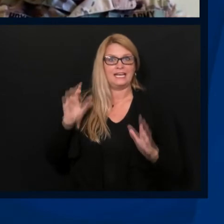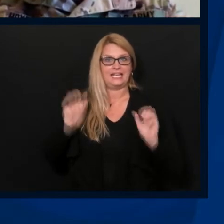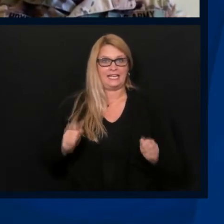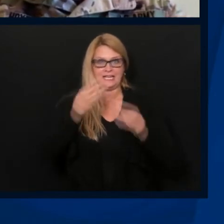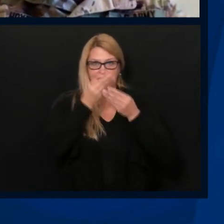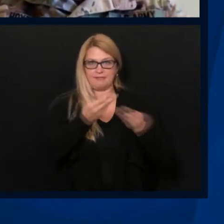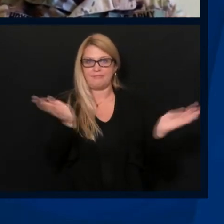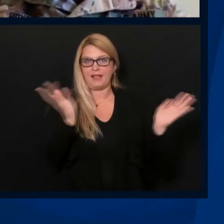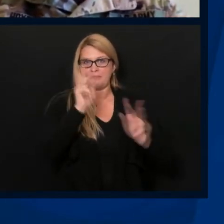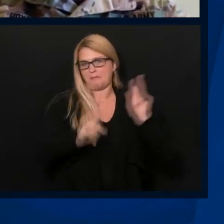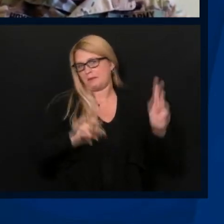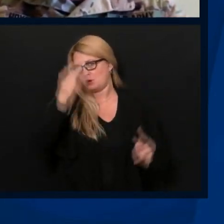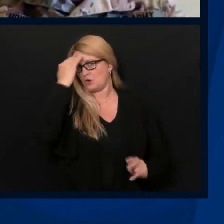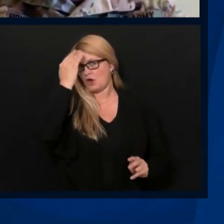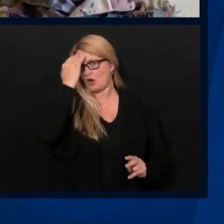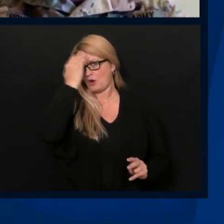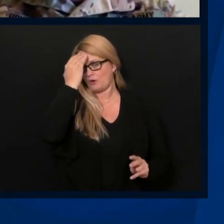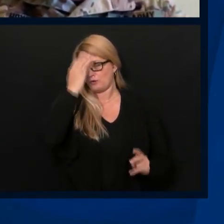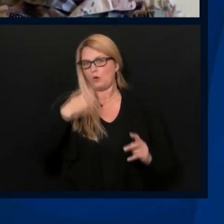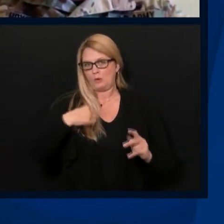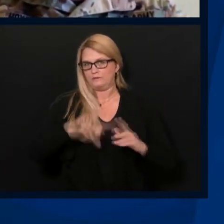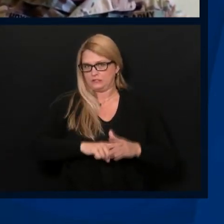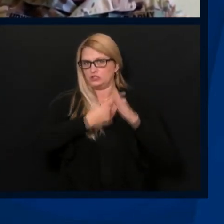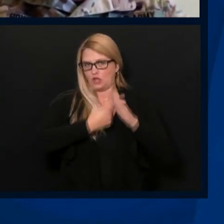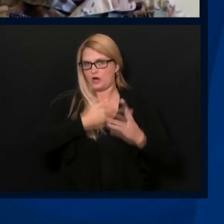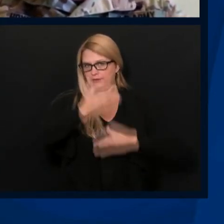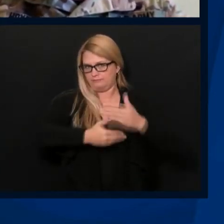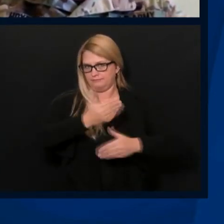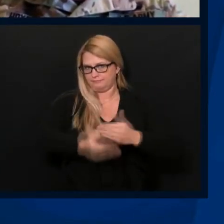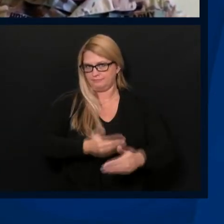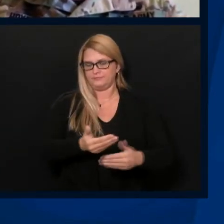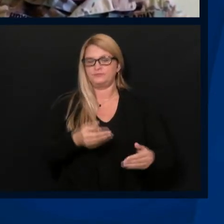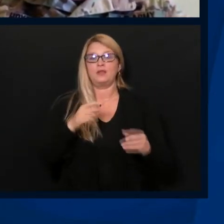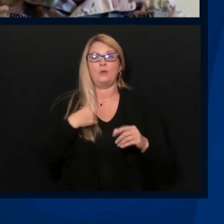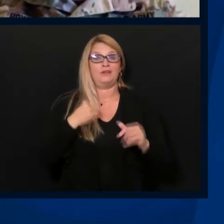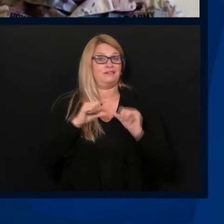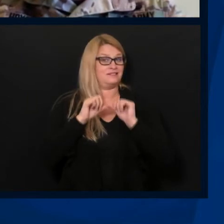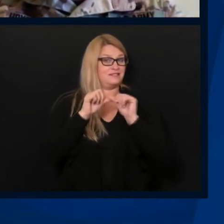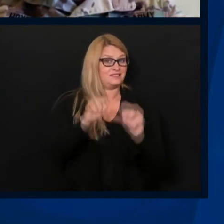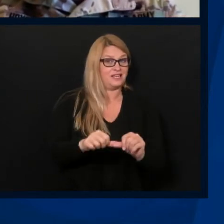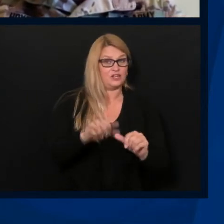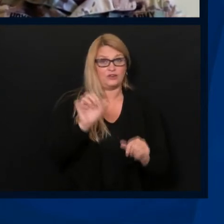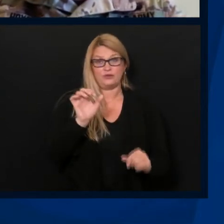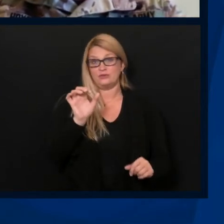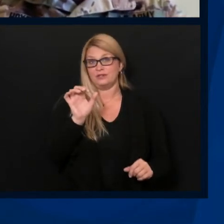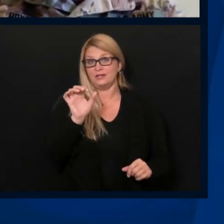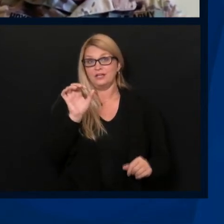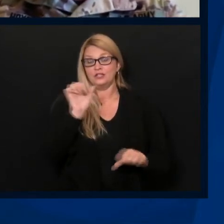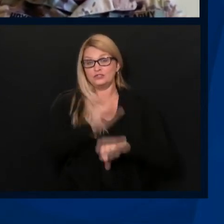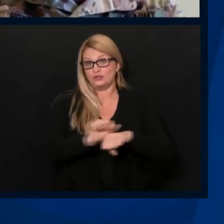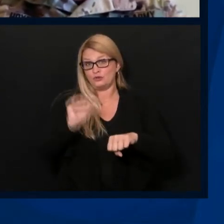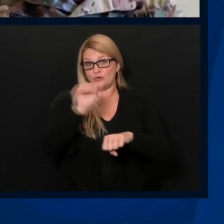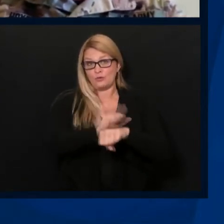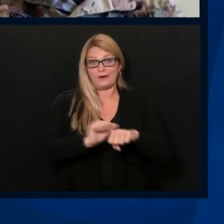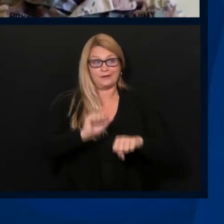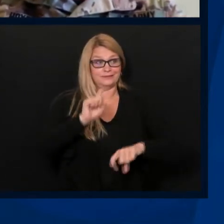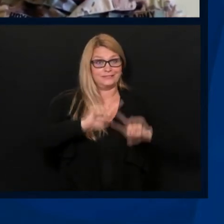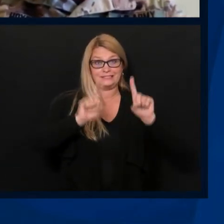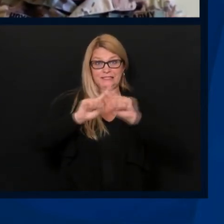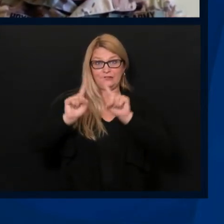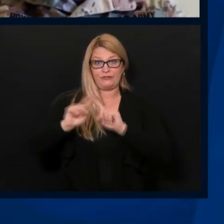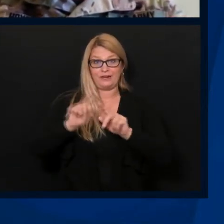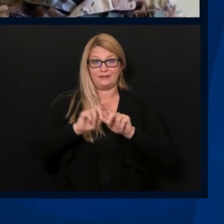the public as the process moves forward. We continue to, in addition to that, work various support to